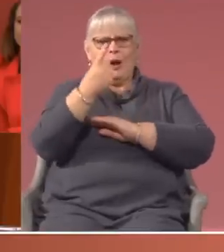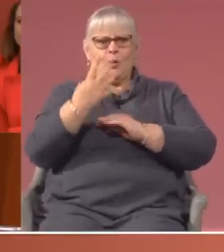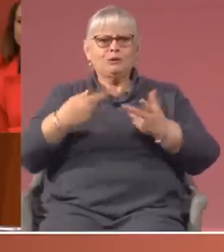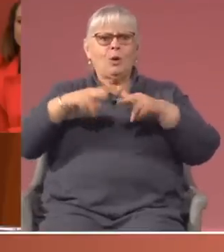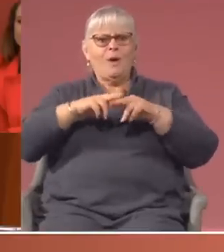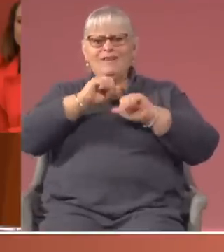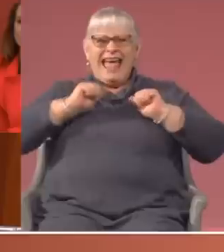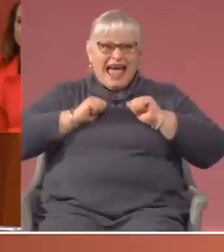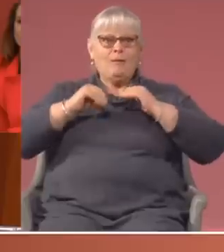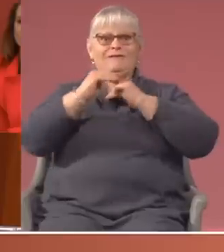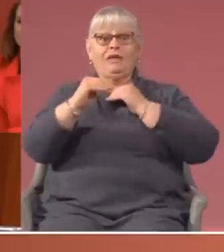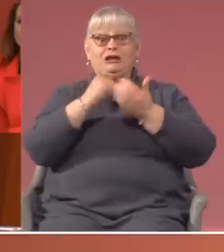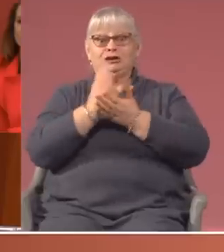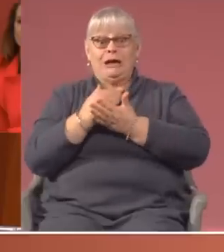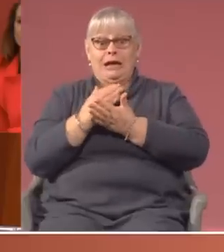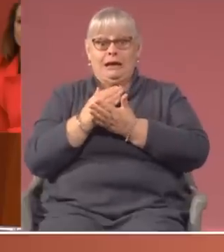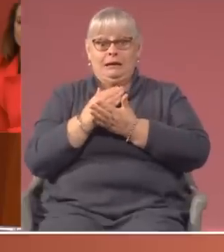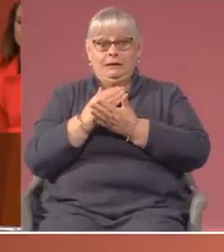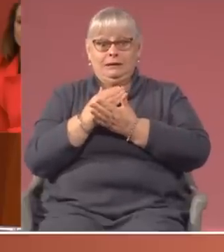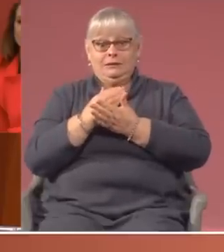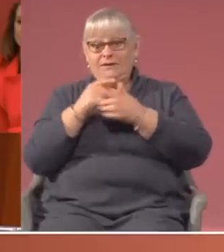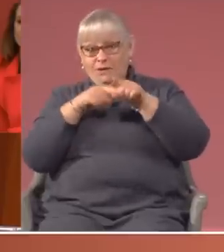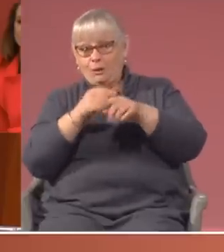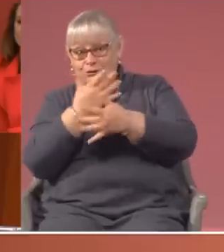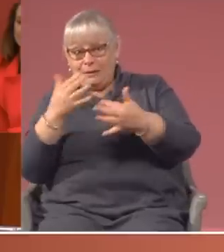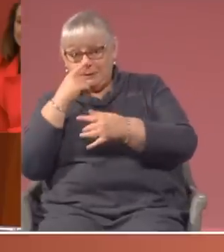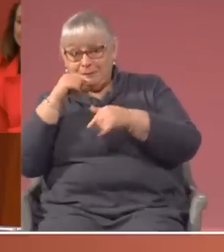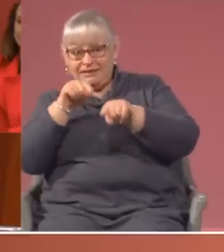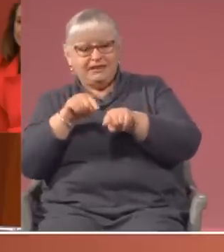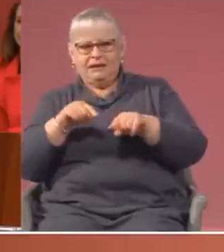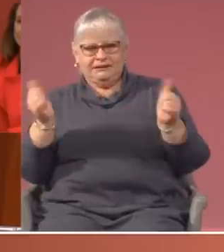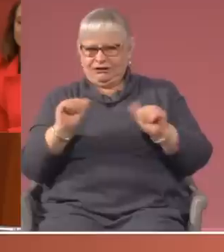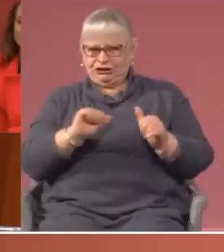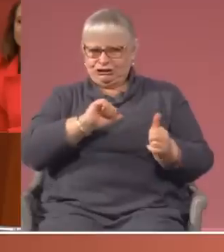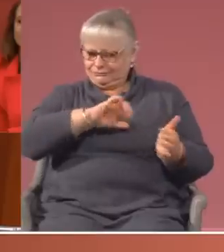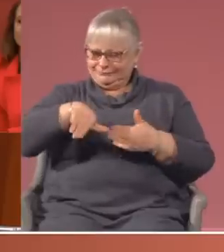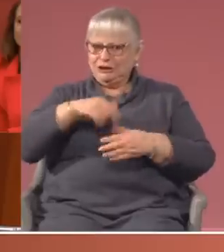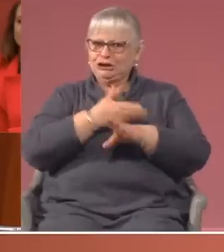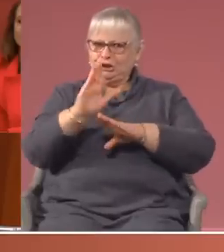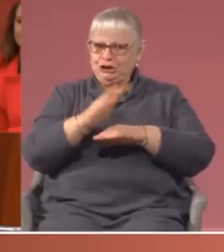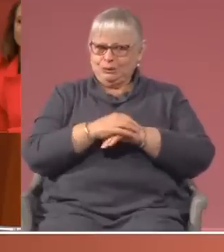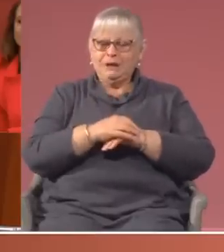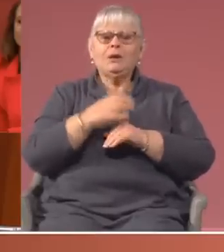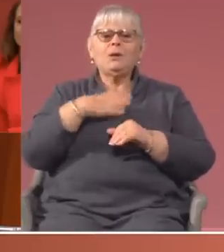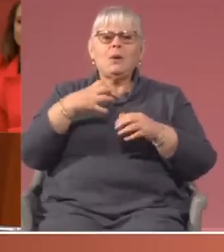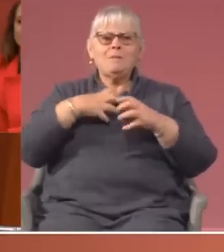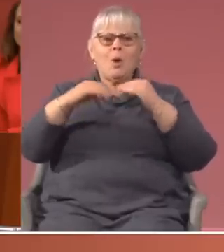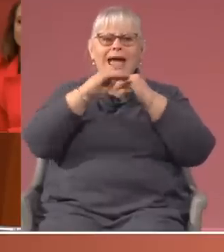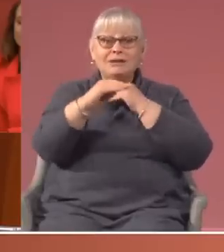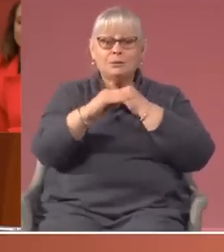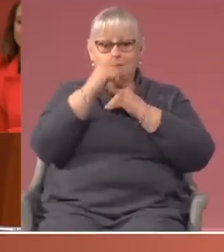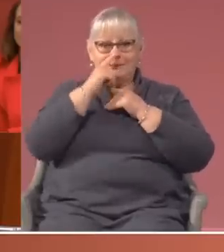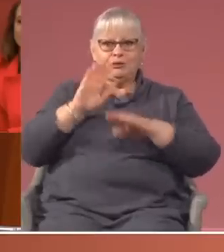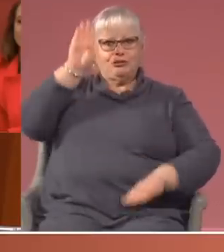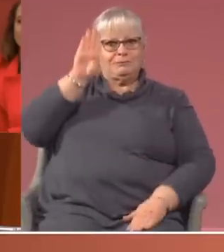of infrastructure funding by head of population is over. We also need more equitable representation, and that's an argument I